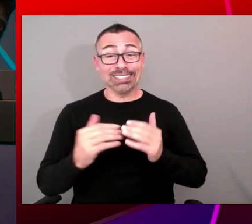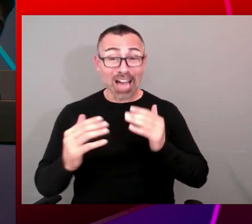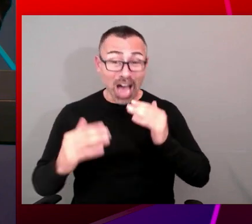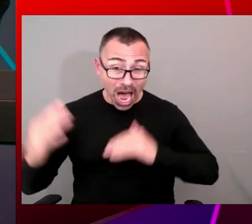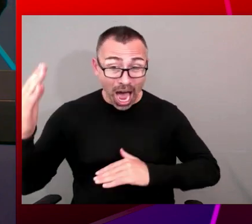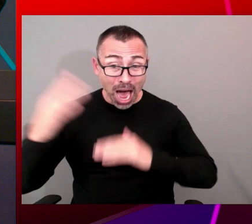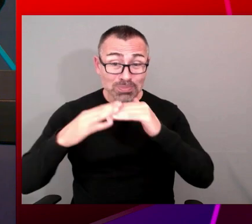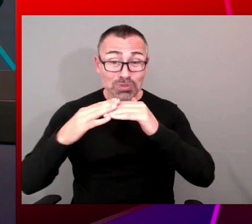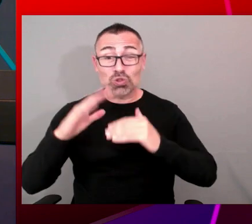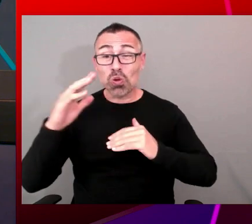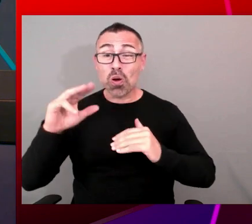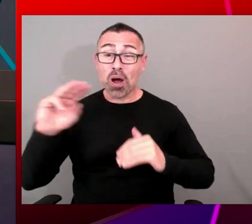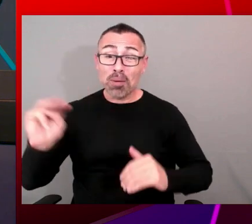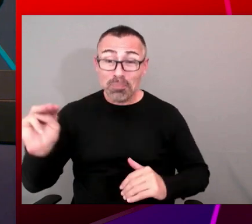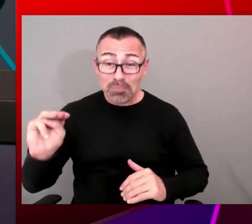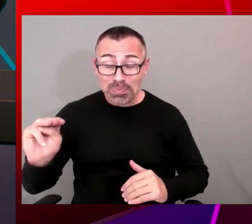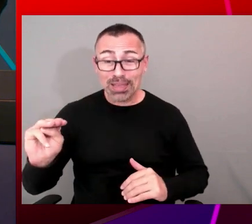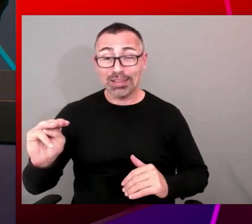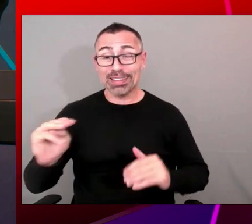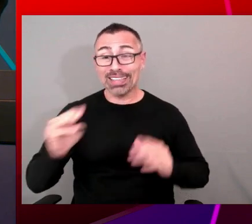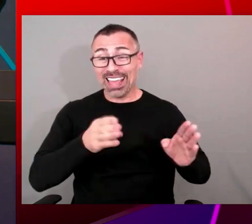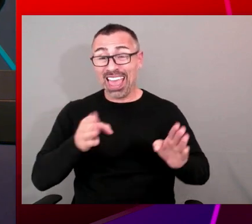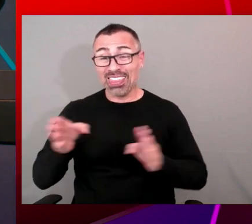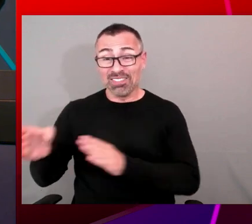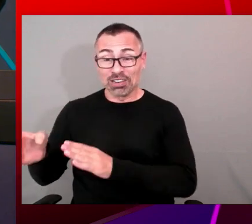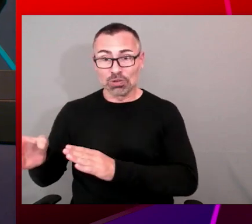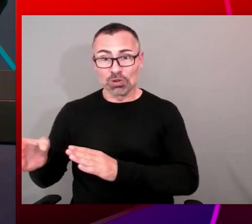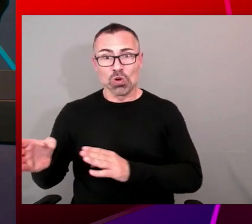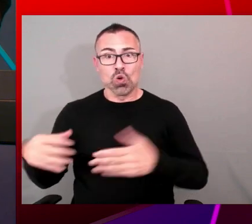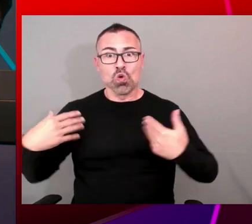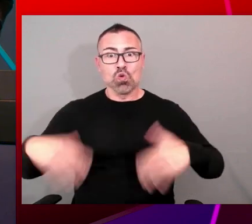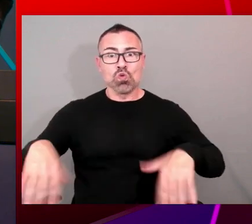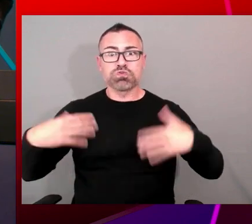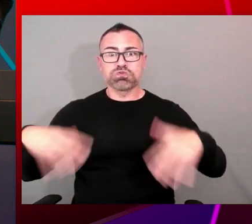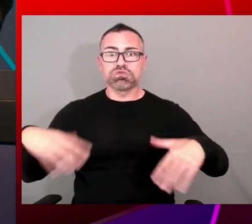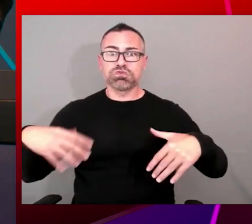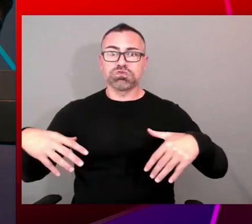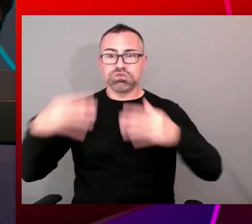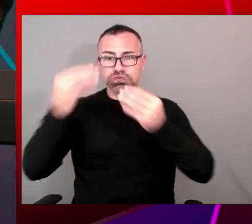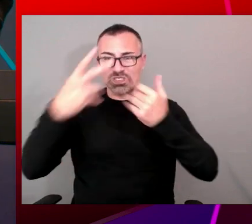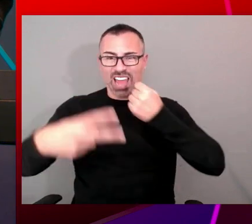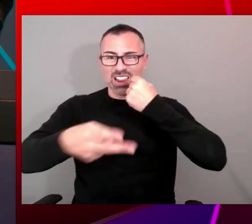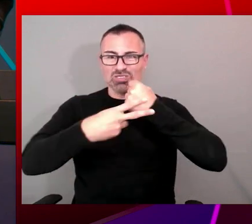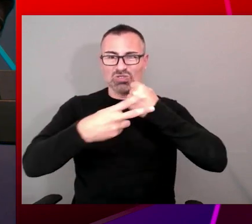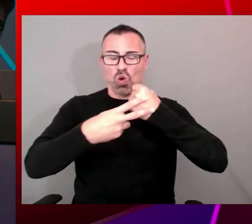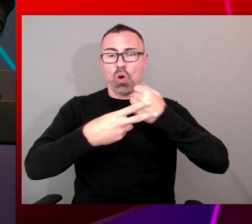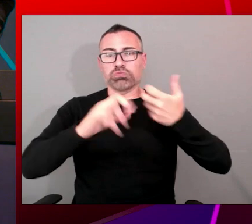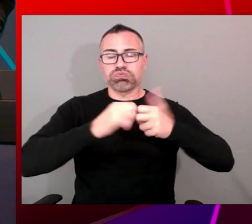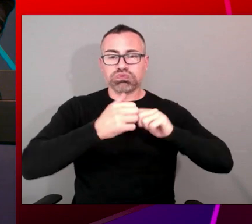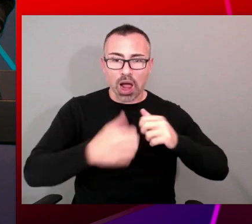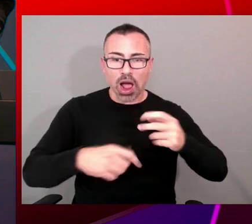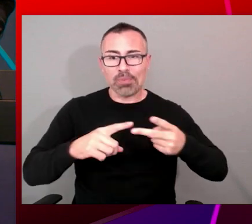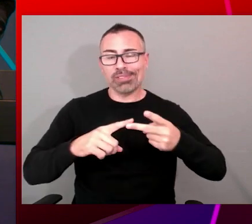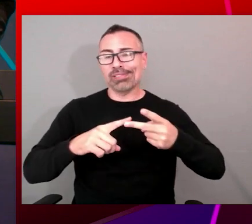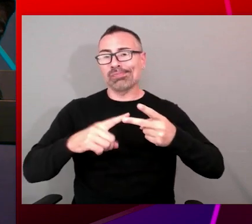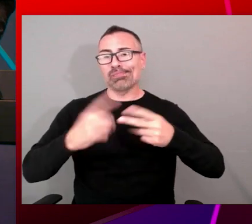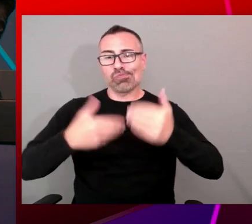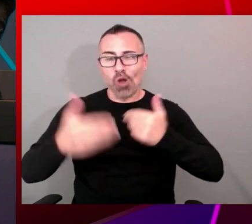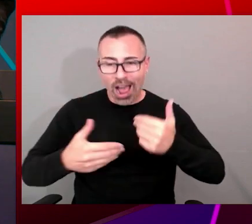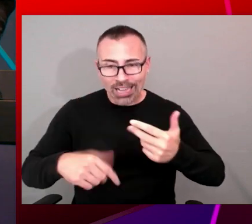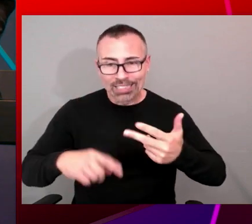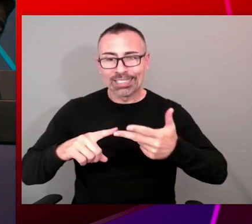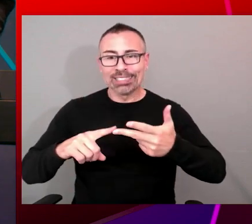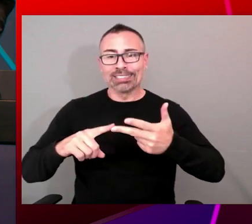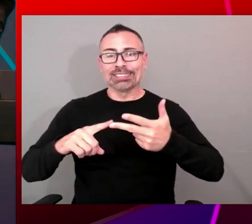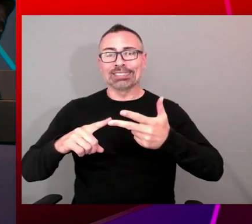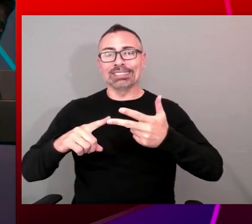it's a massive data storage problem. Mm-hmm. It's a big data processing problem. It's a big data analysis problem. And so what we've done is we've